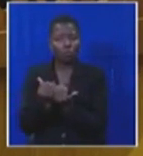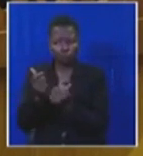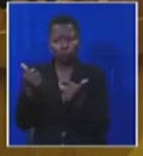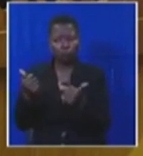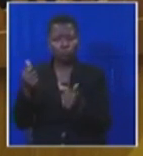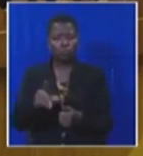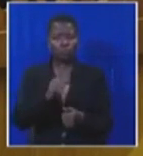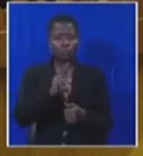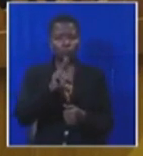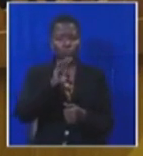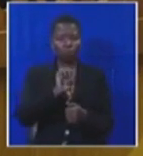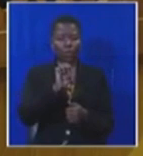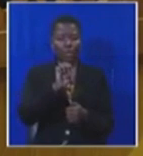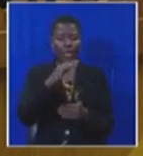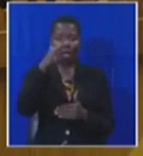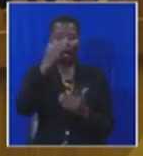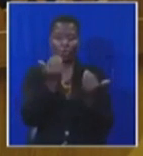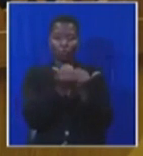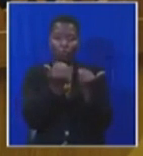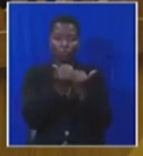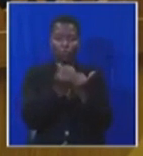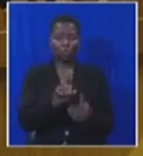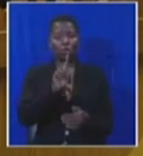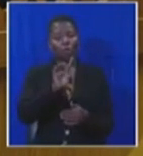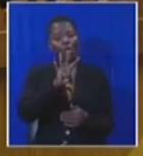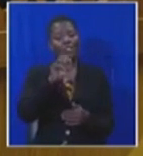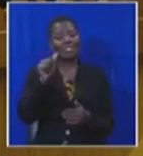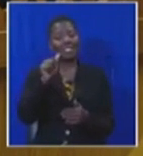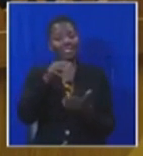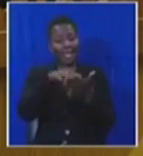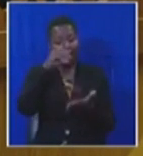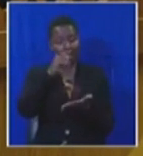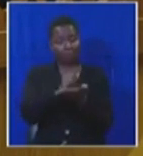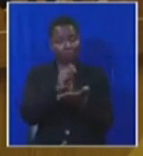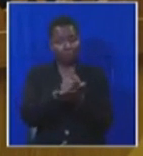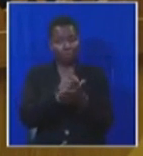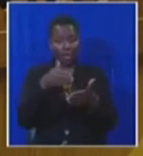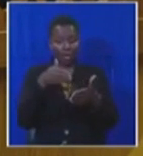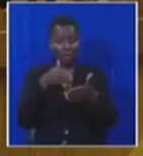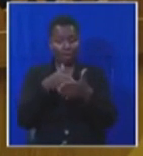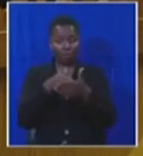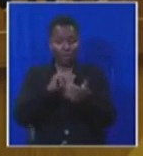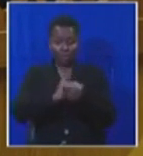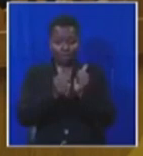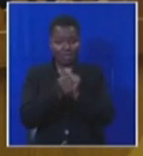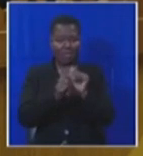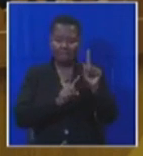Secondary, 146 learners have written matric maths in the last 3 years, but not one learner has